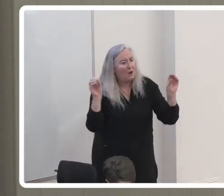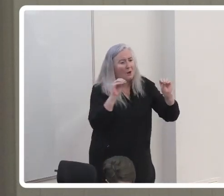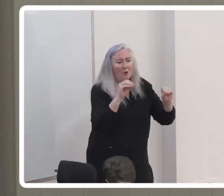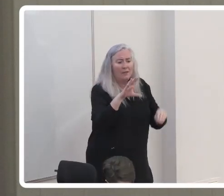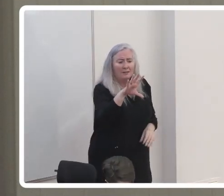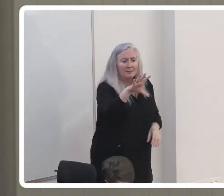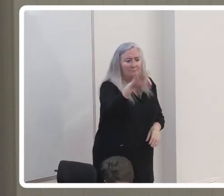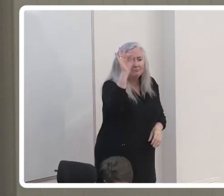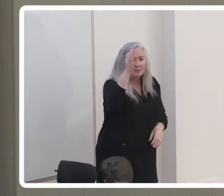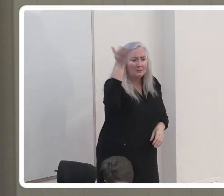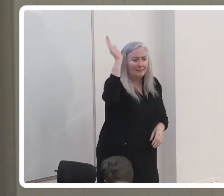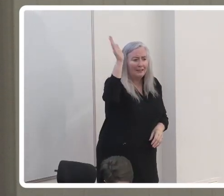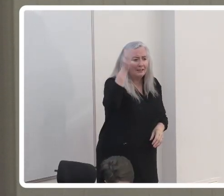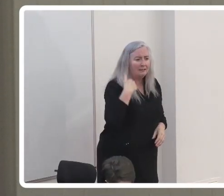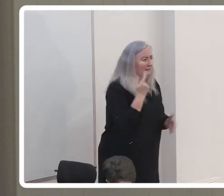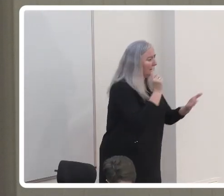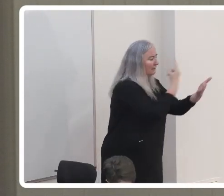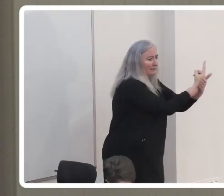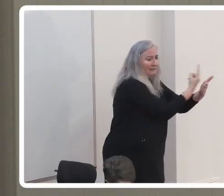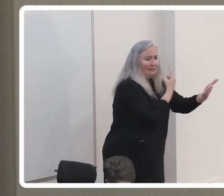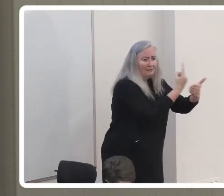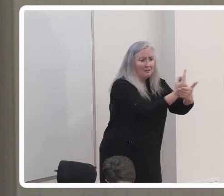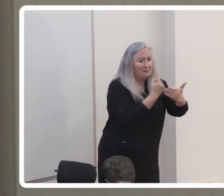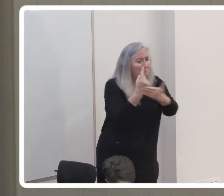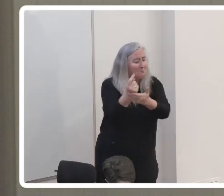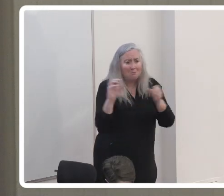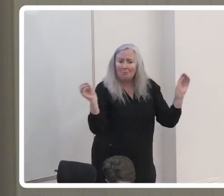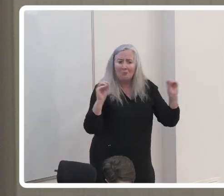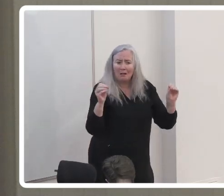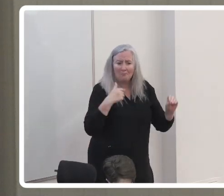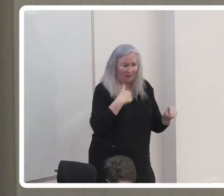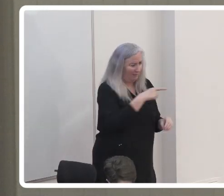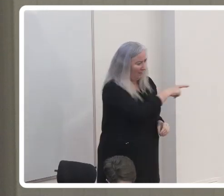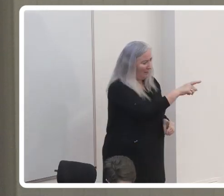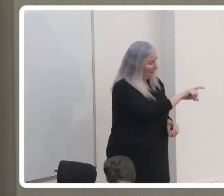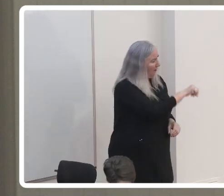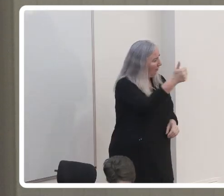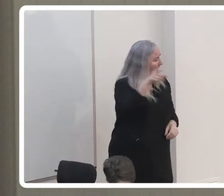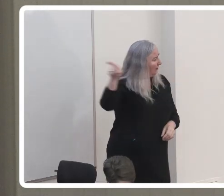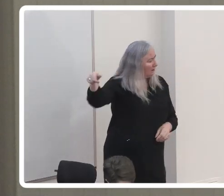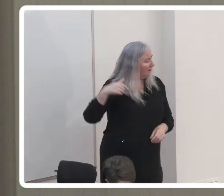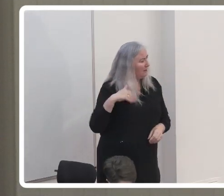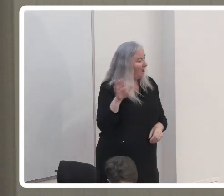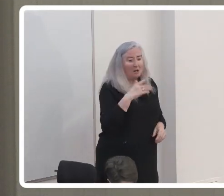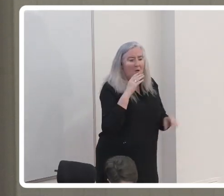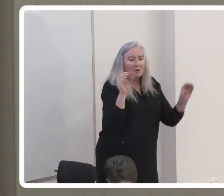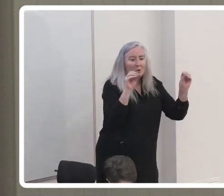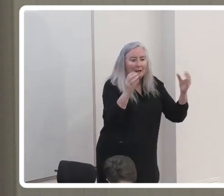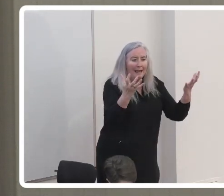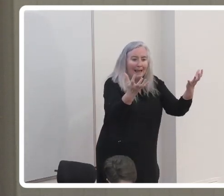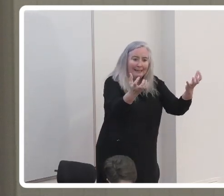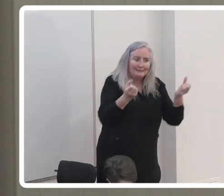any of them properly because you are always at the other tables as well. You are not truly accepted